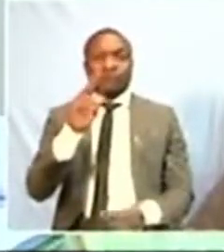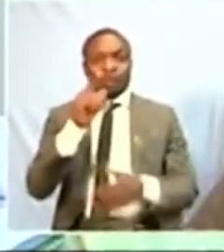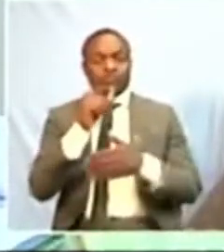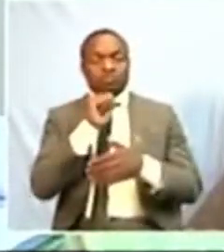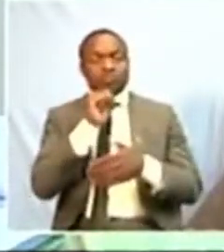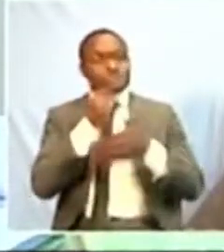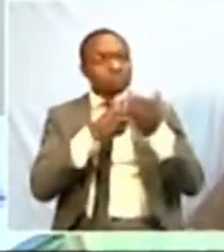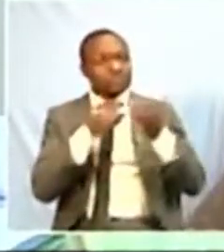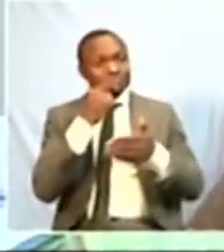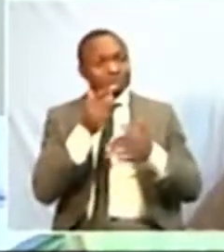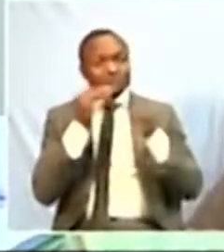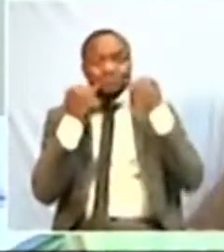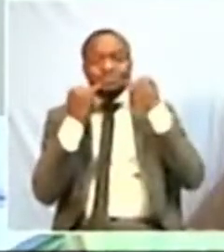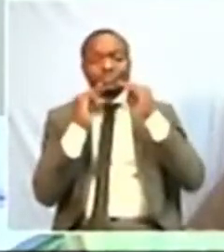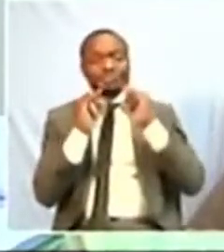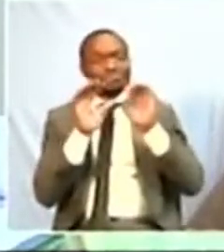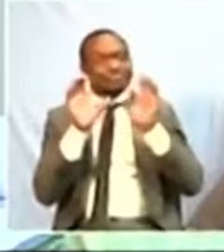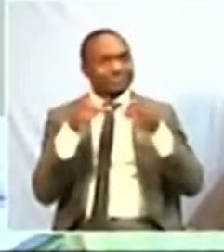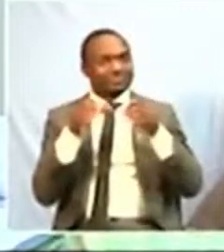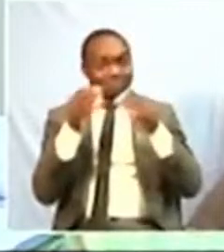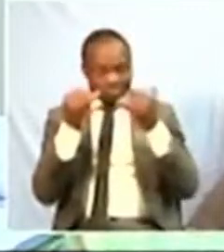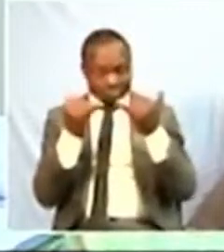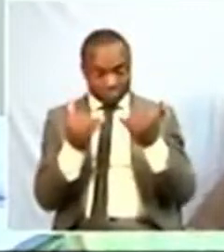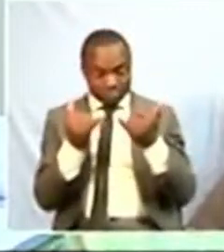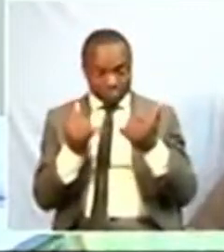committee. Now,